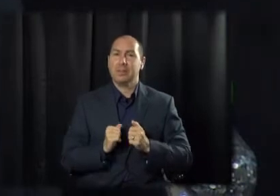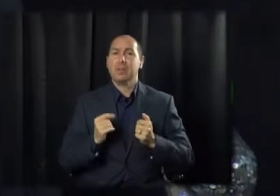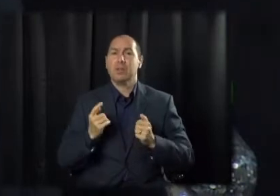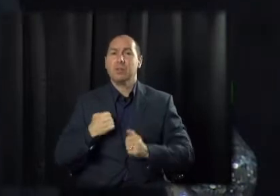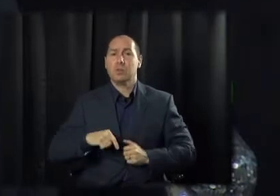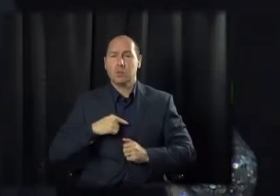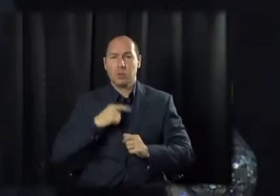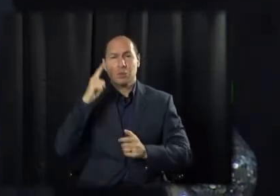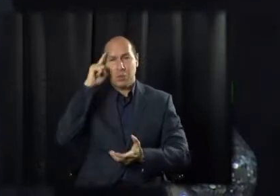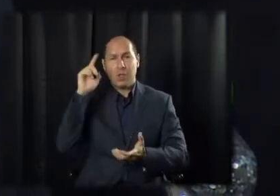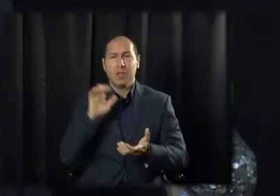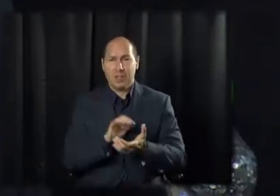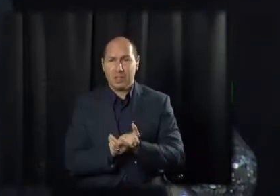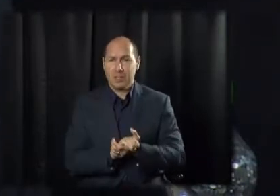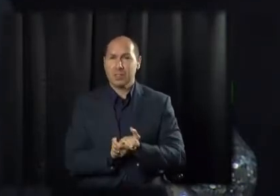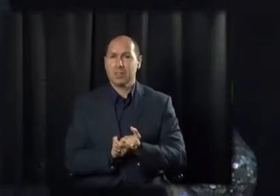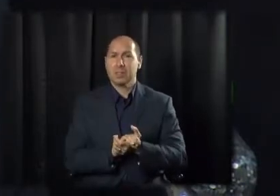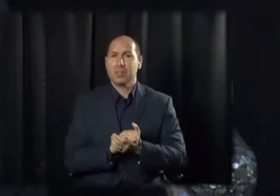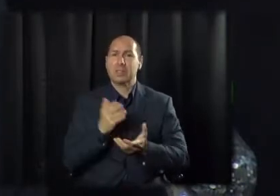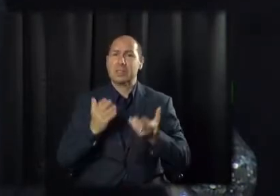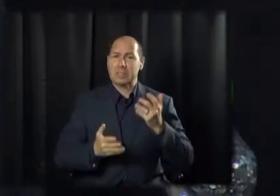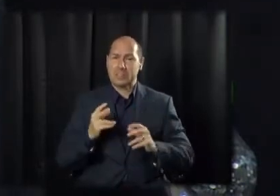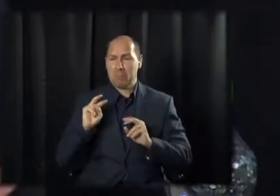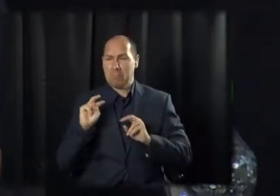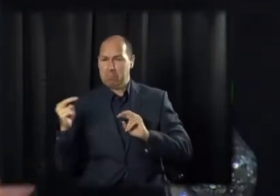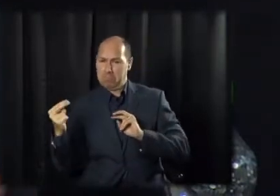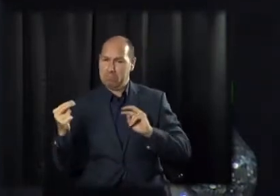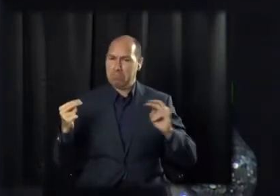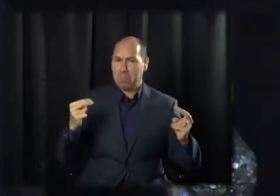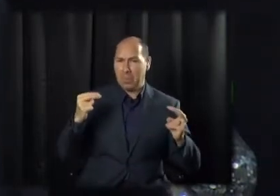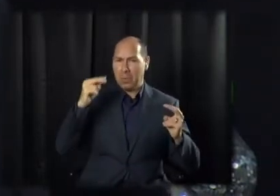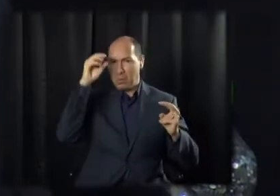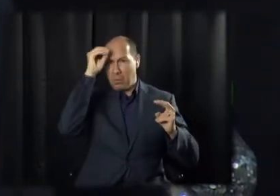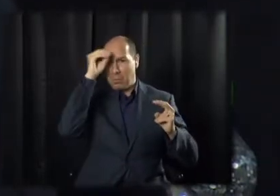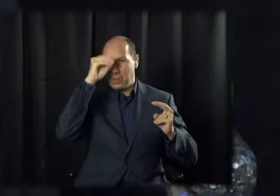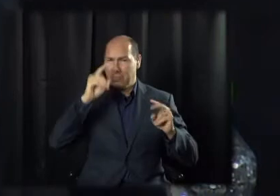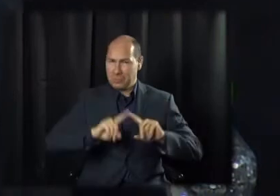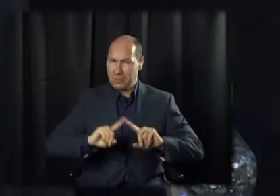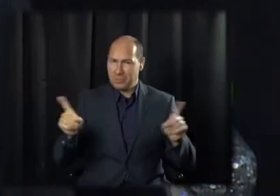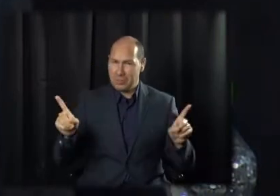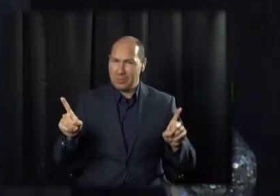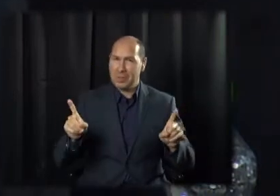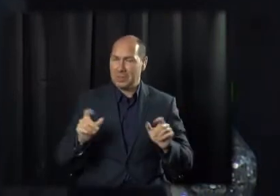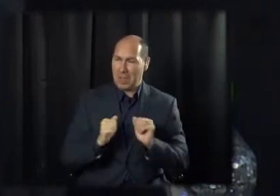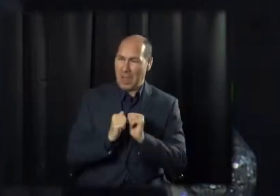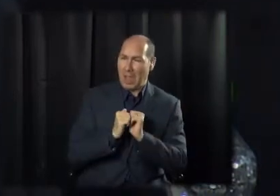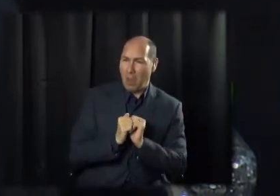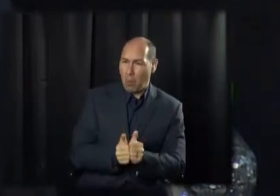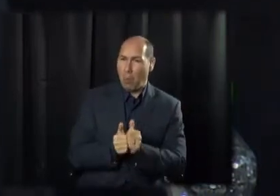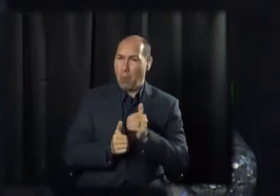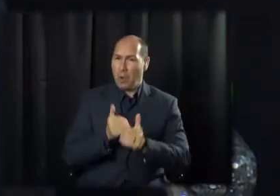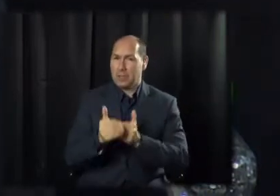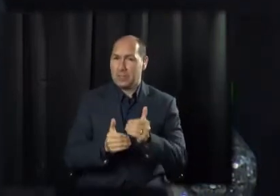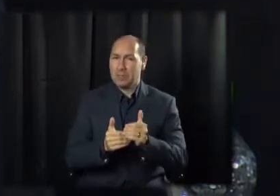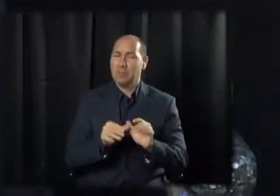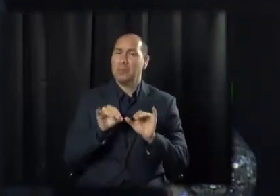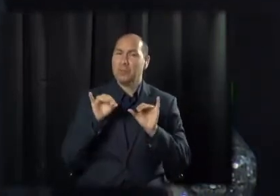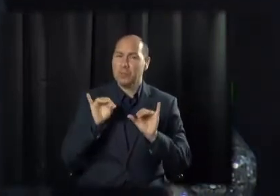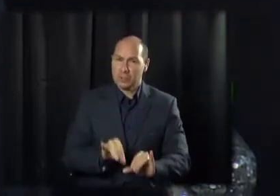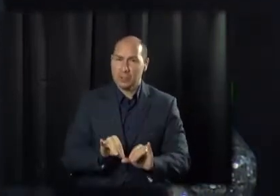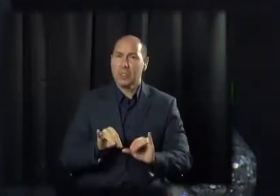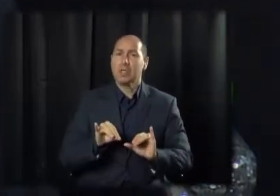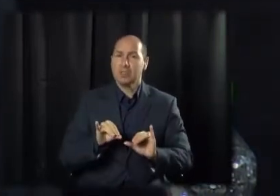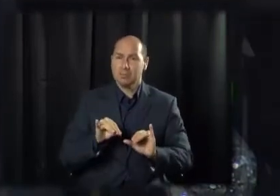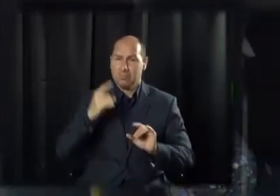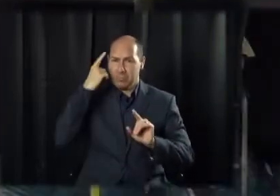of us who have differences of opinion on exactly the way forward, all of us believe that